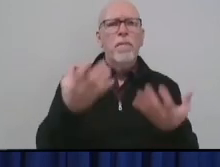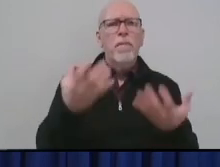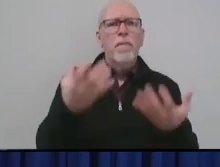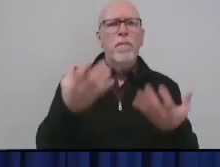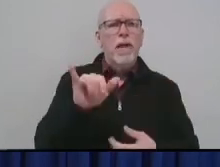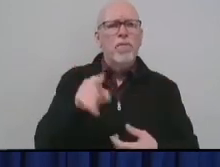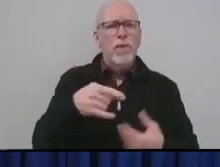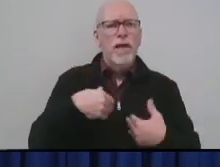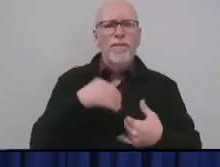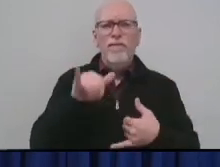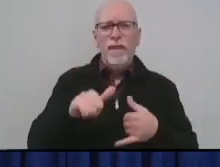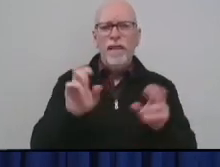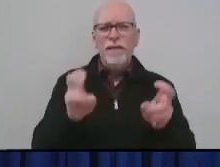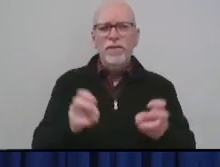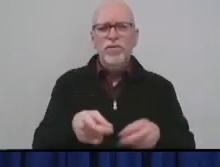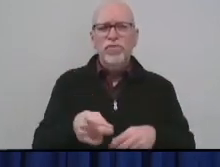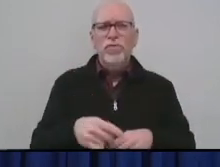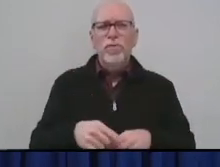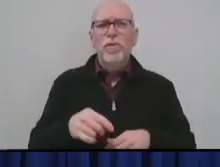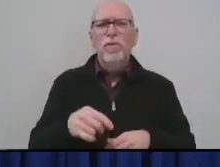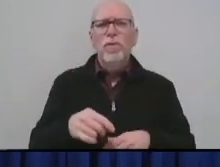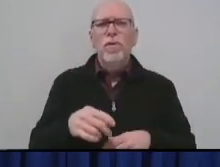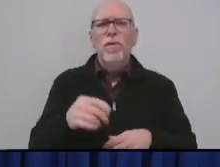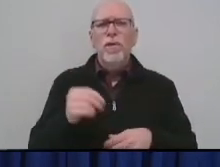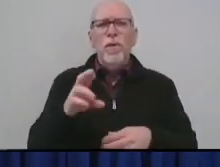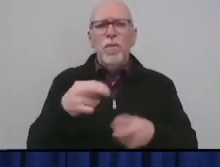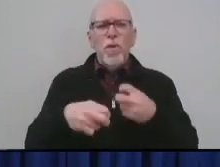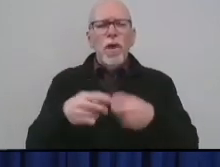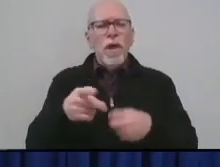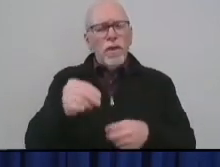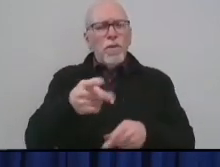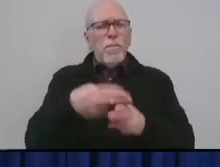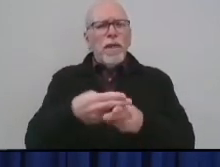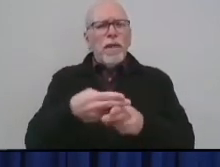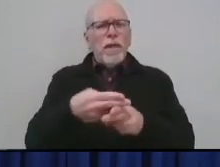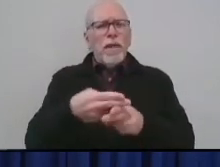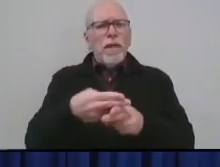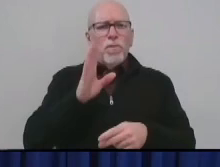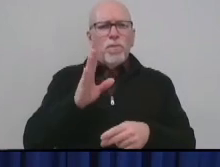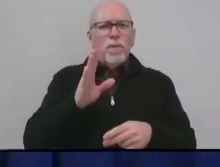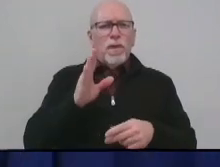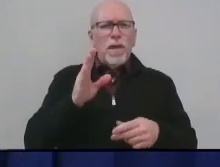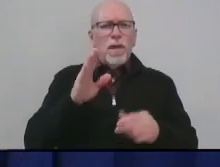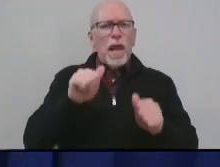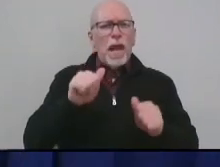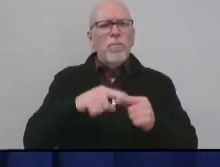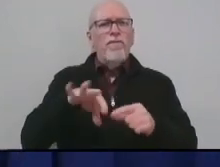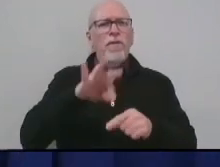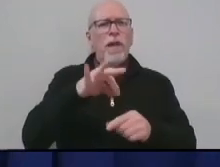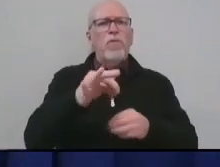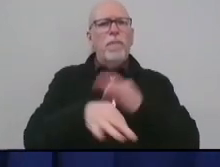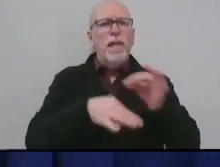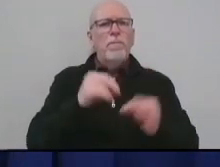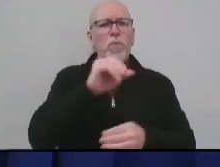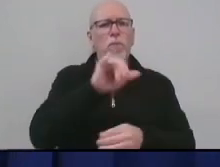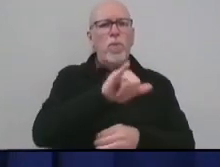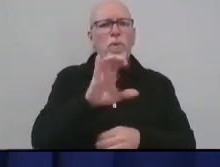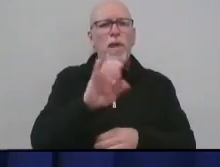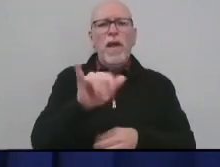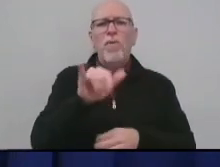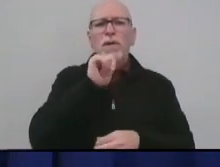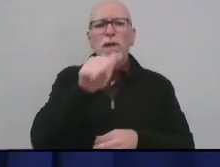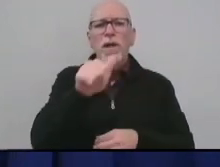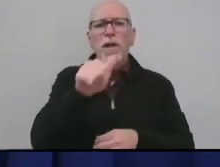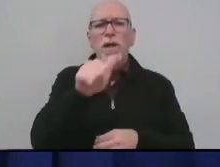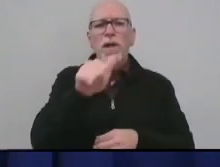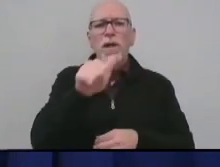situation? And you mentioned that you're going to be able to find replacements so that those counties aren't out of luck. How do you